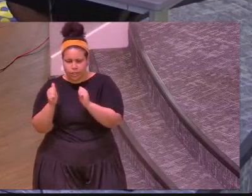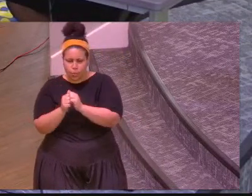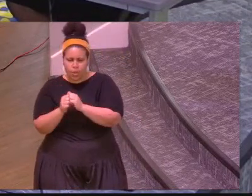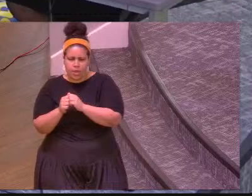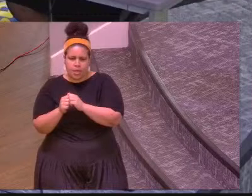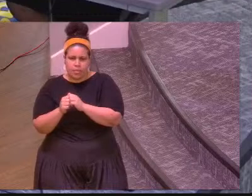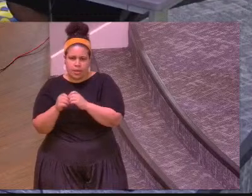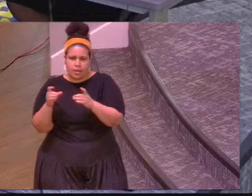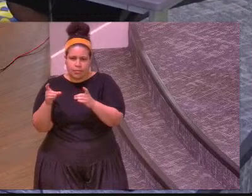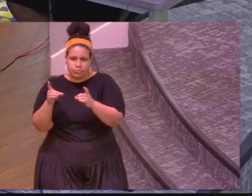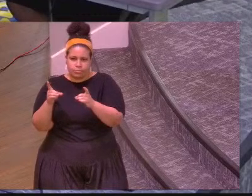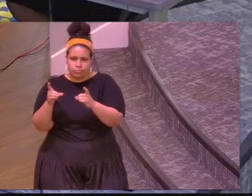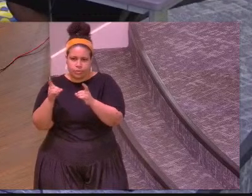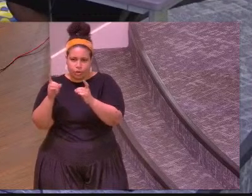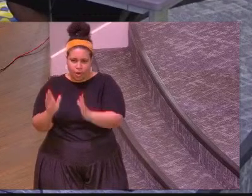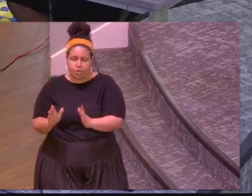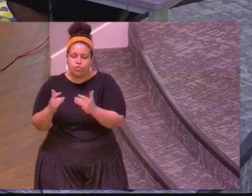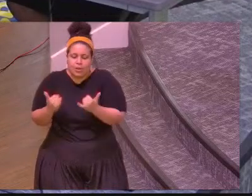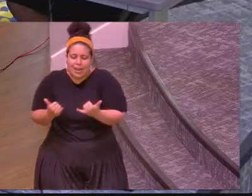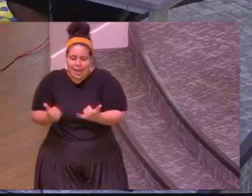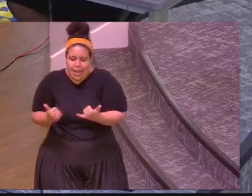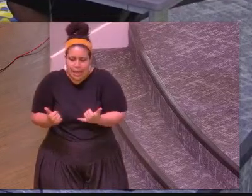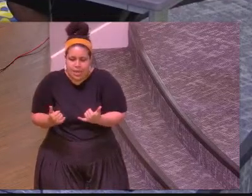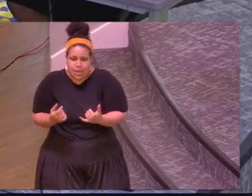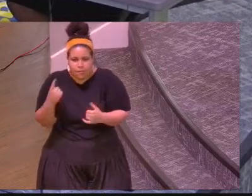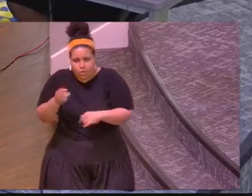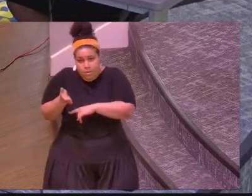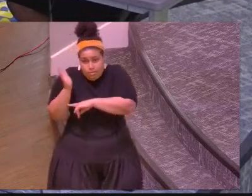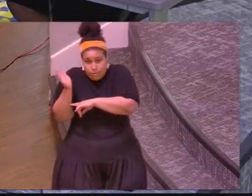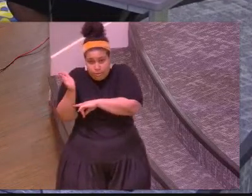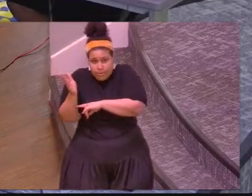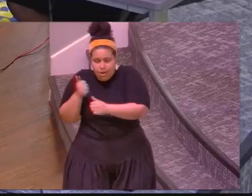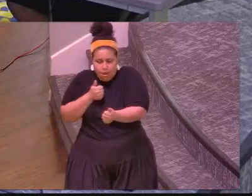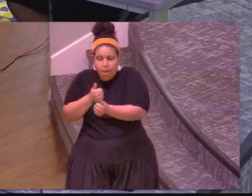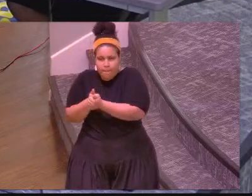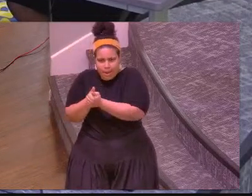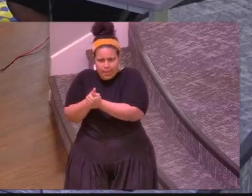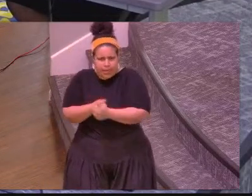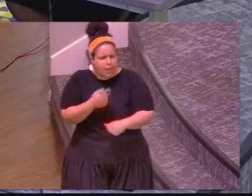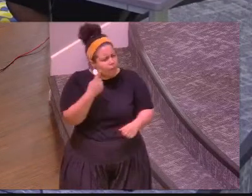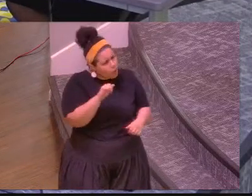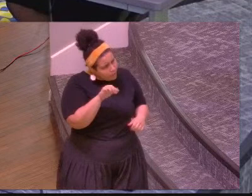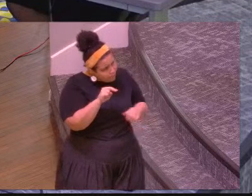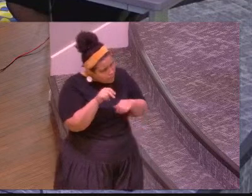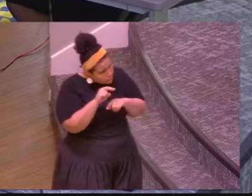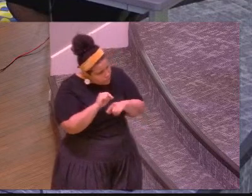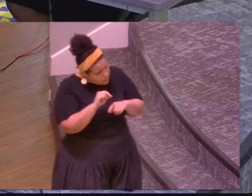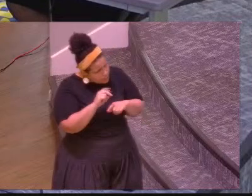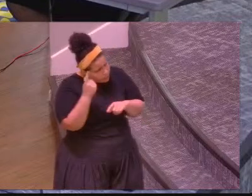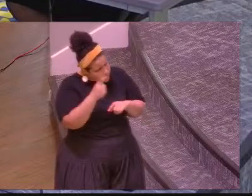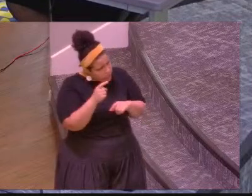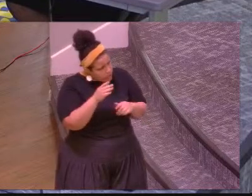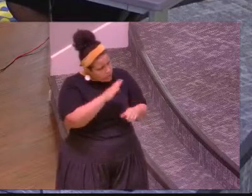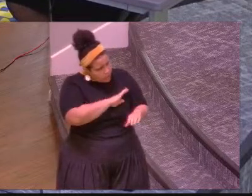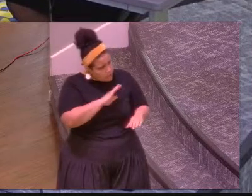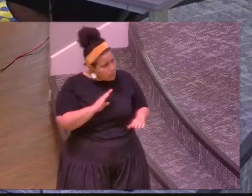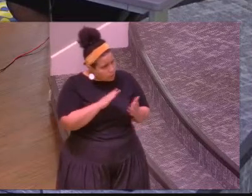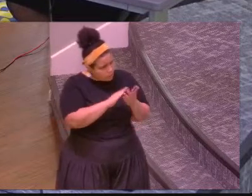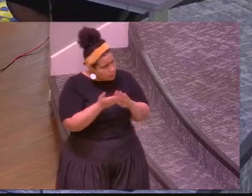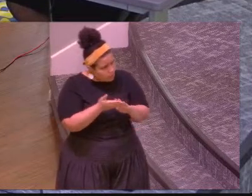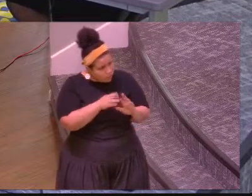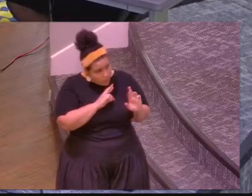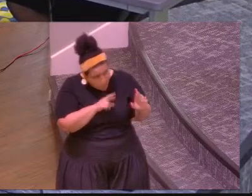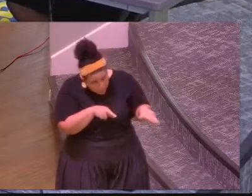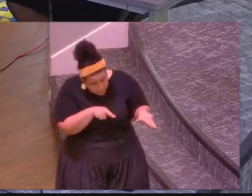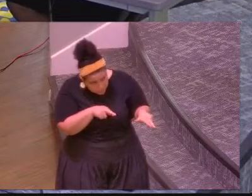board a brief update on the request to present. For Envision Athens under the board community reports.